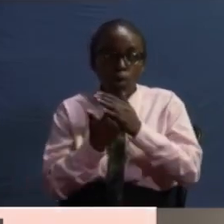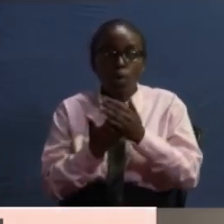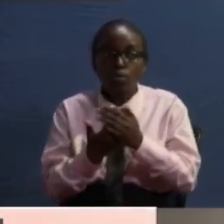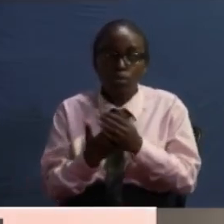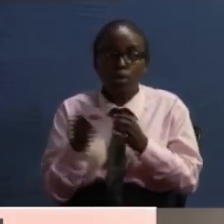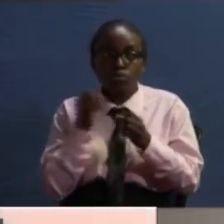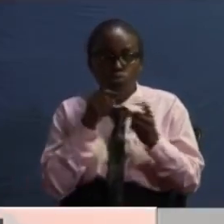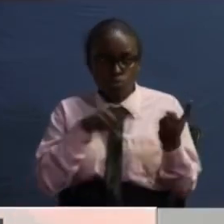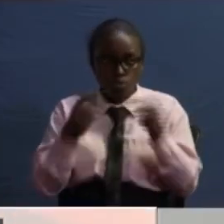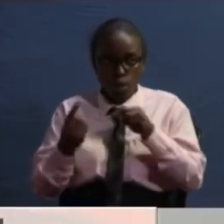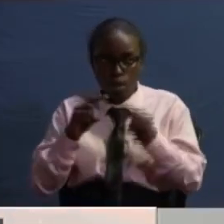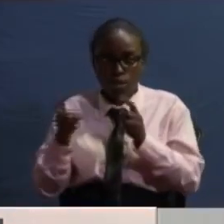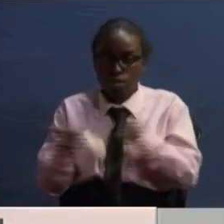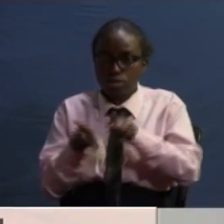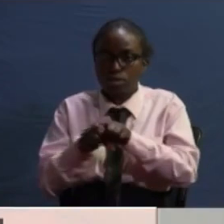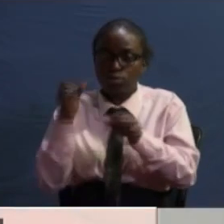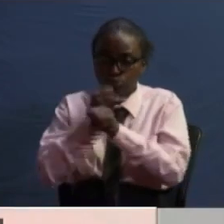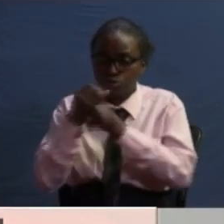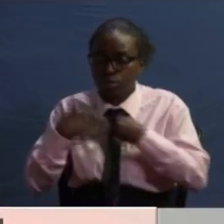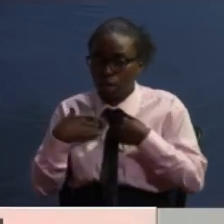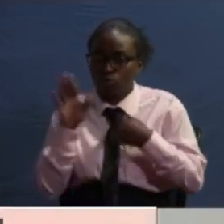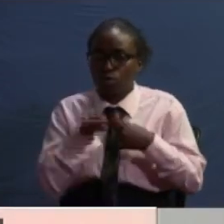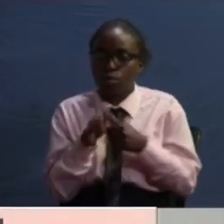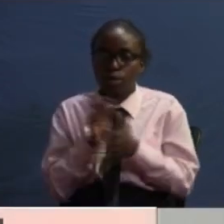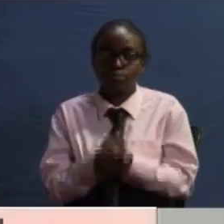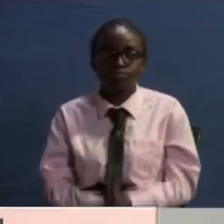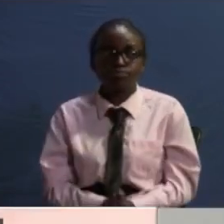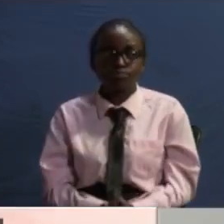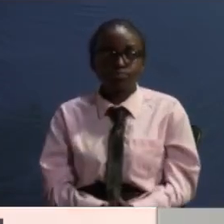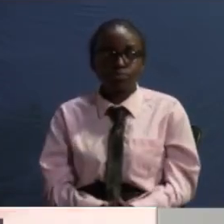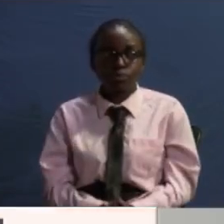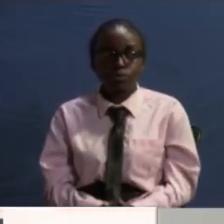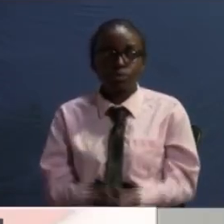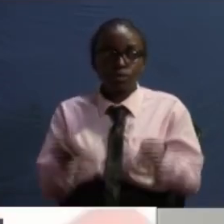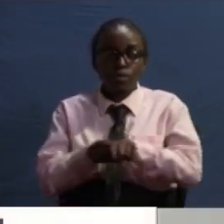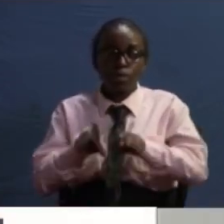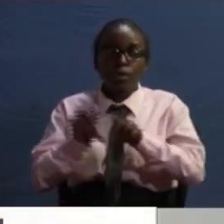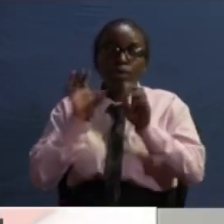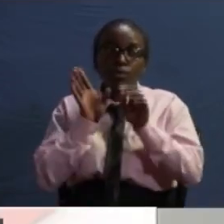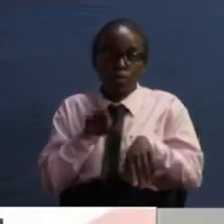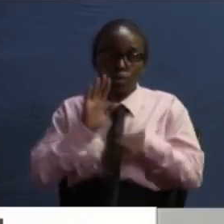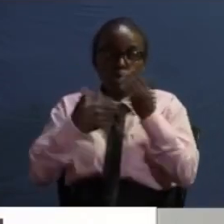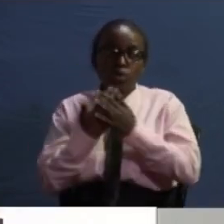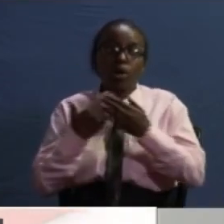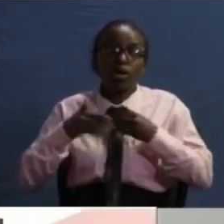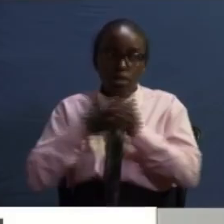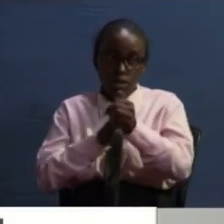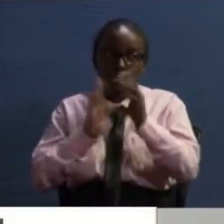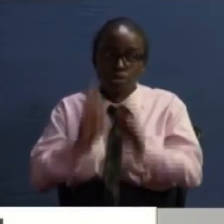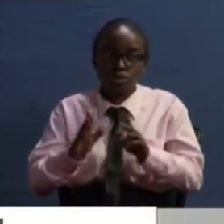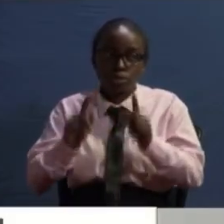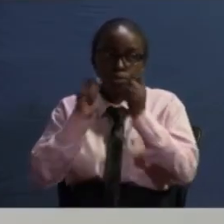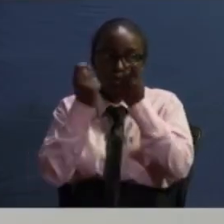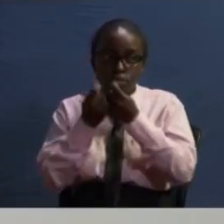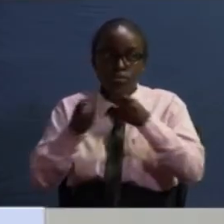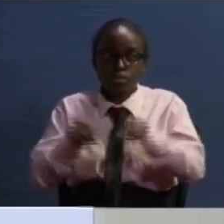za wanawake. On women's participation in management and leadership positions, the team